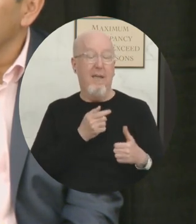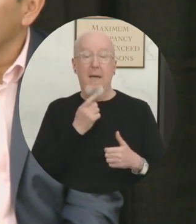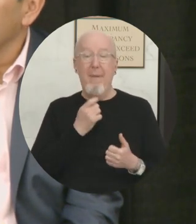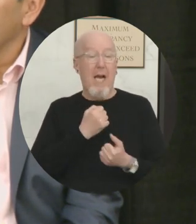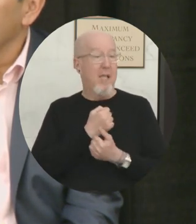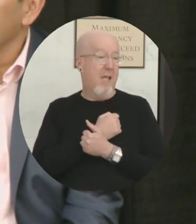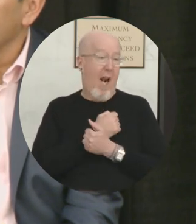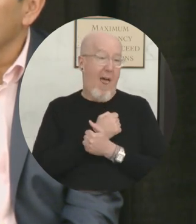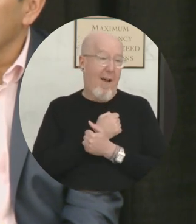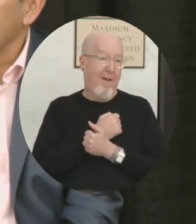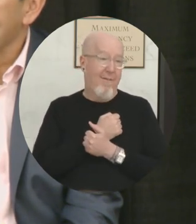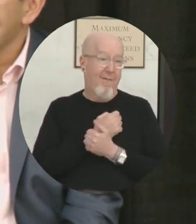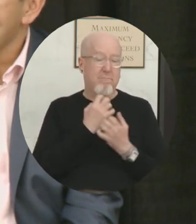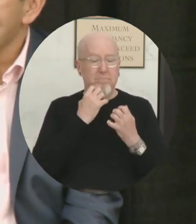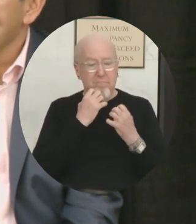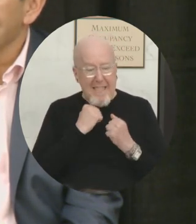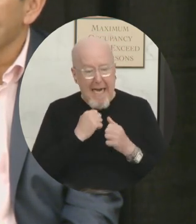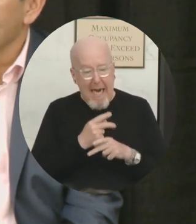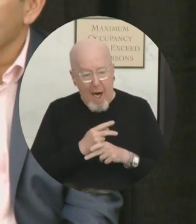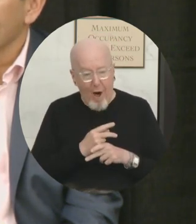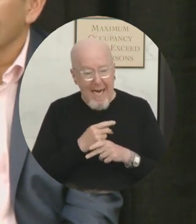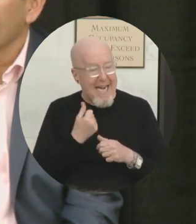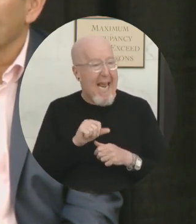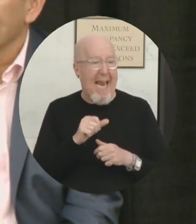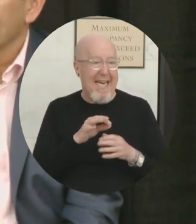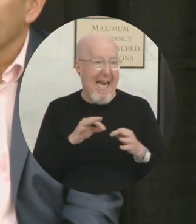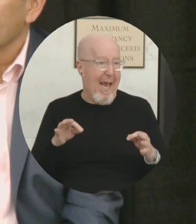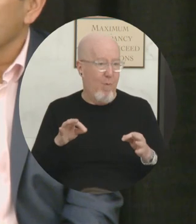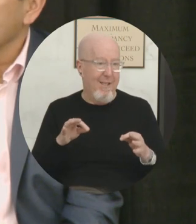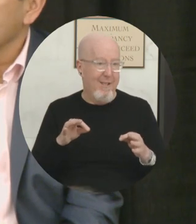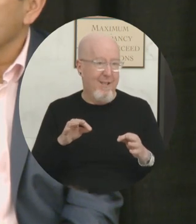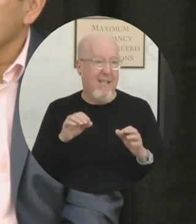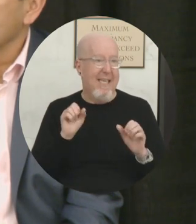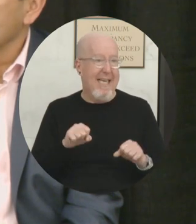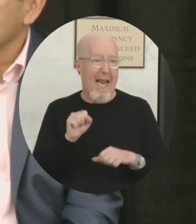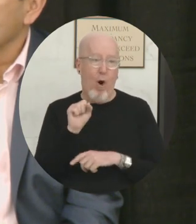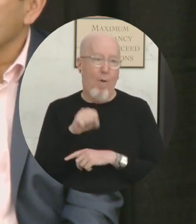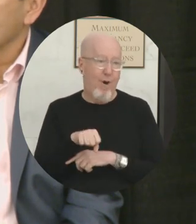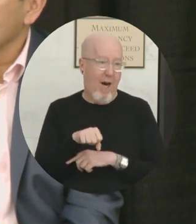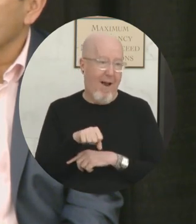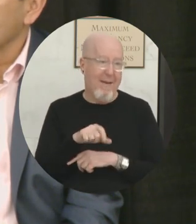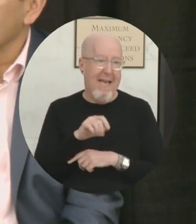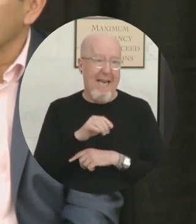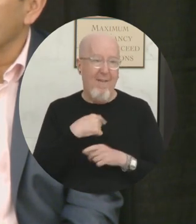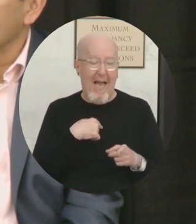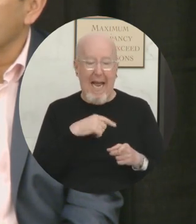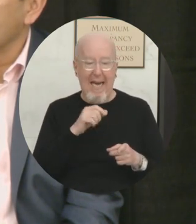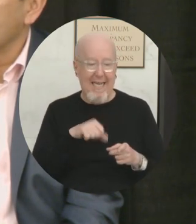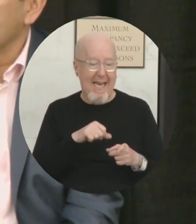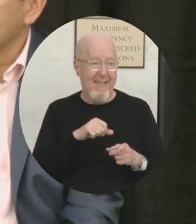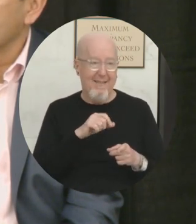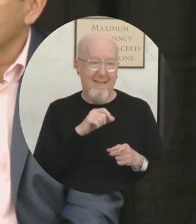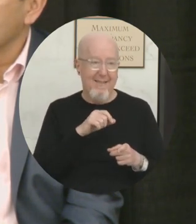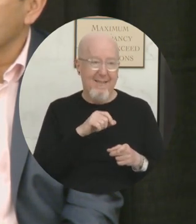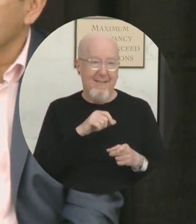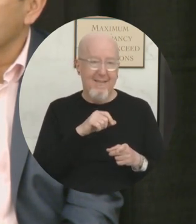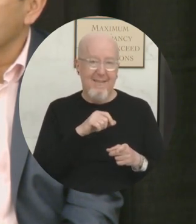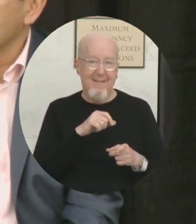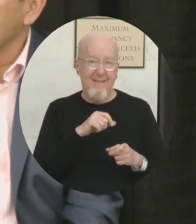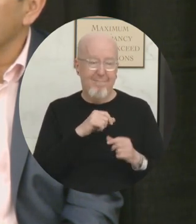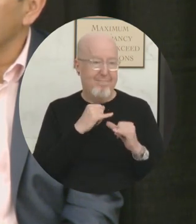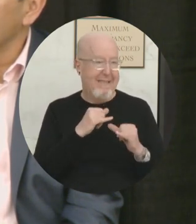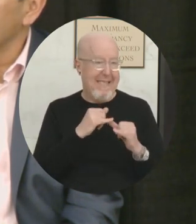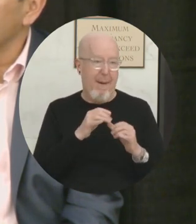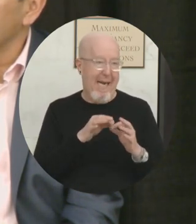any language can overcome whether I could speak your characters. What I learned in